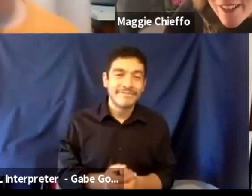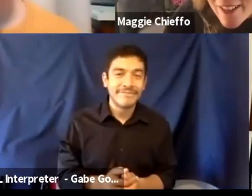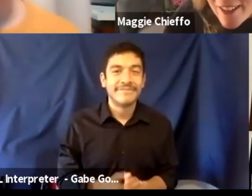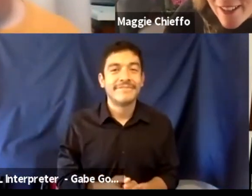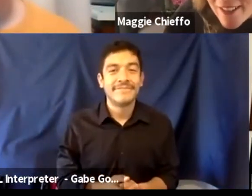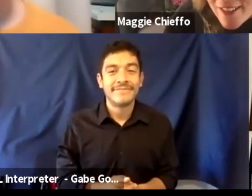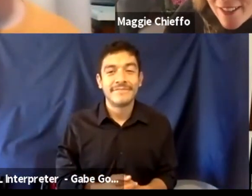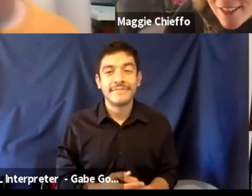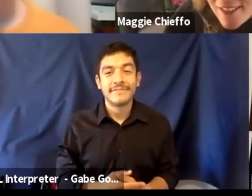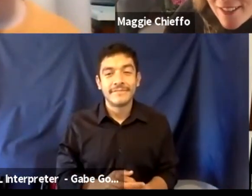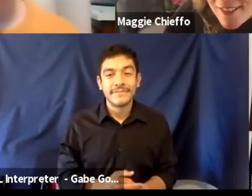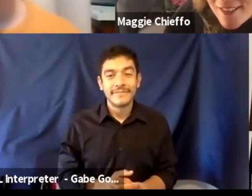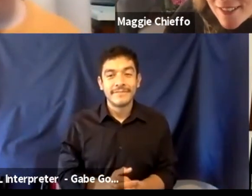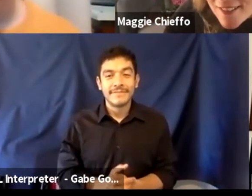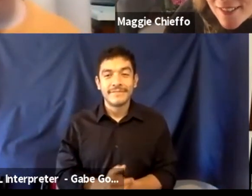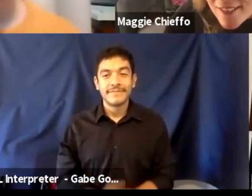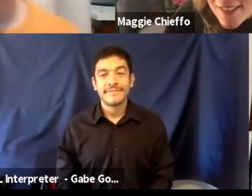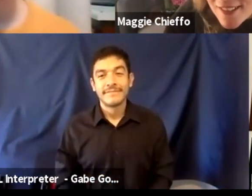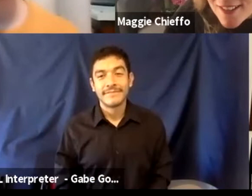We got,